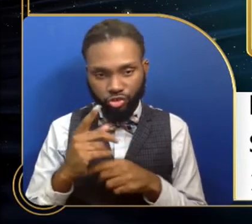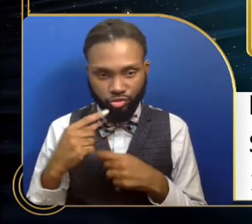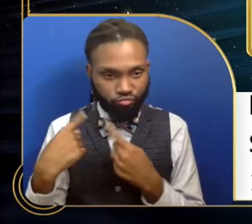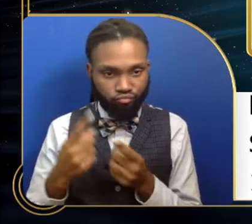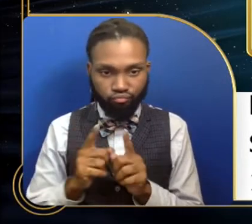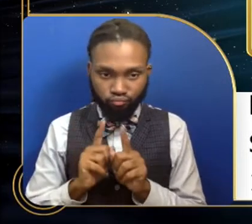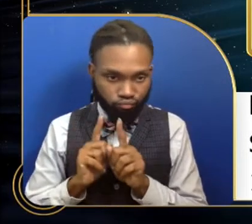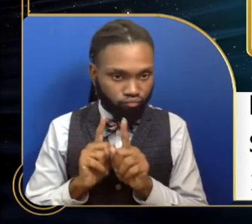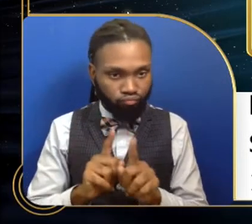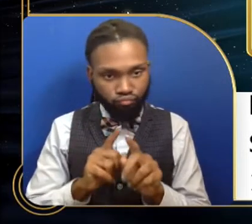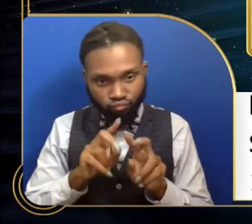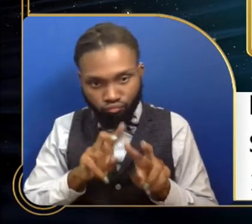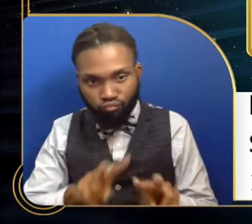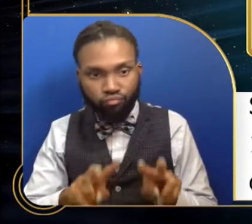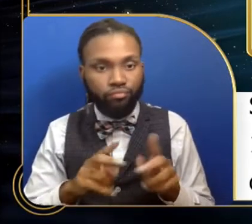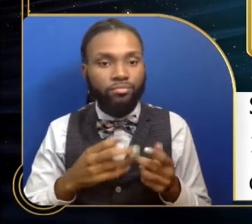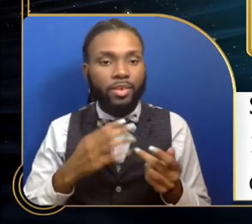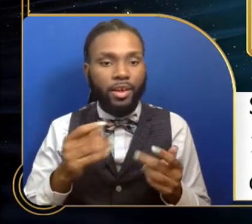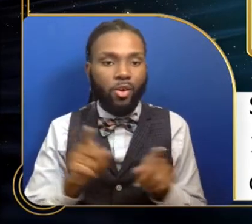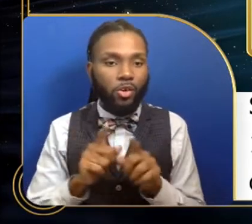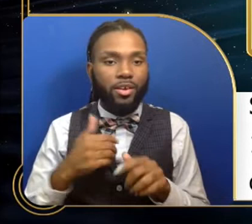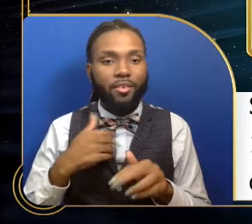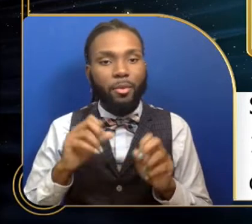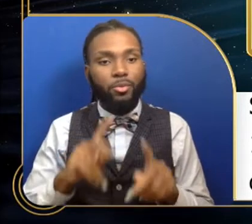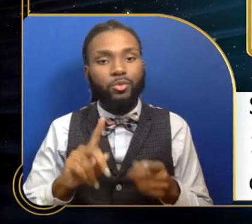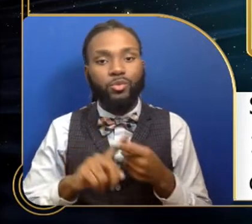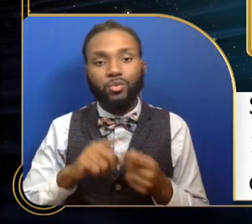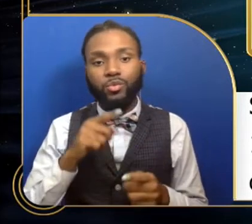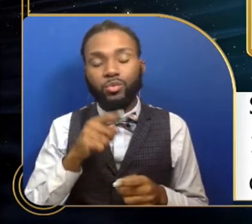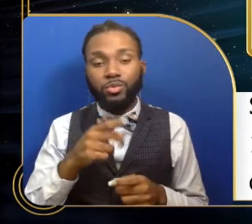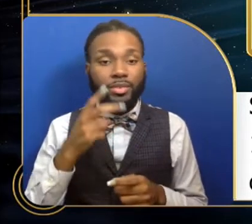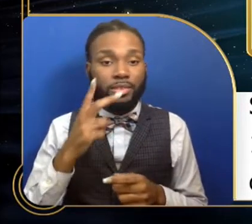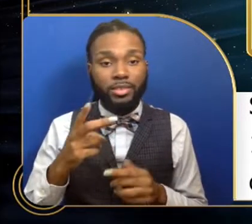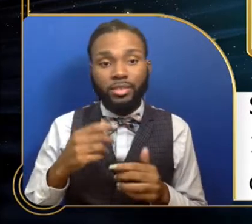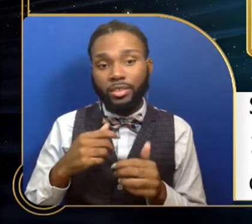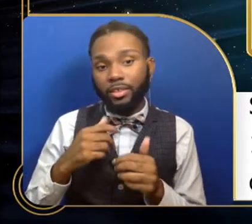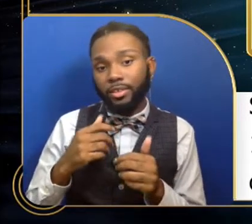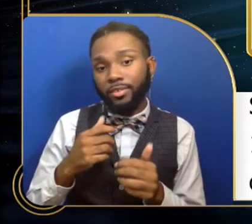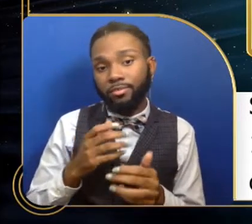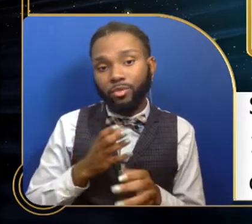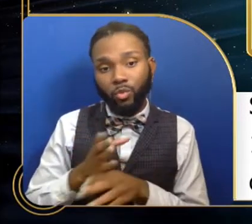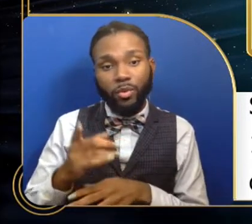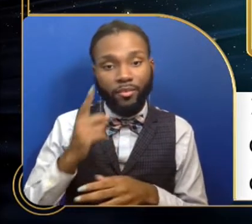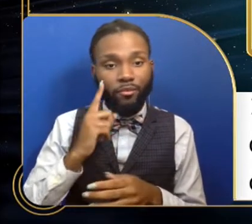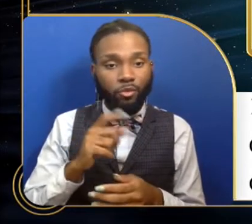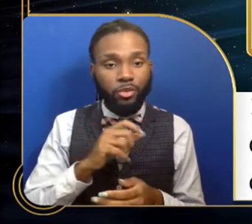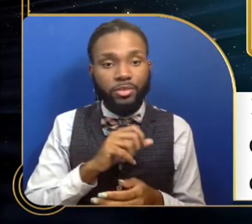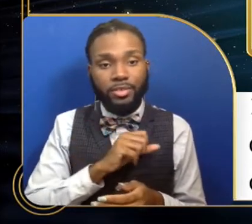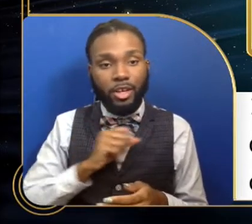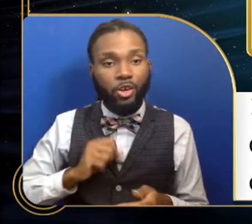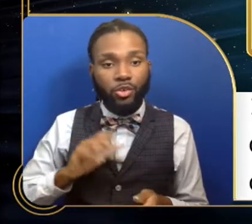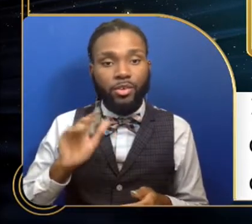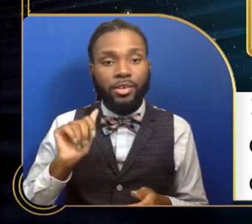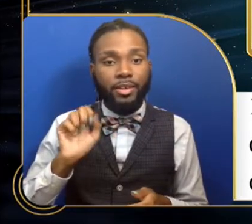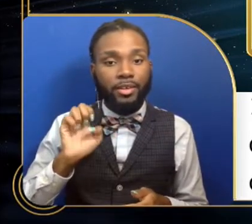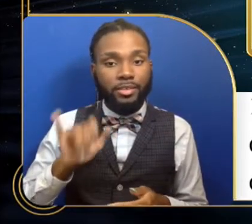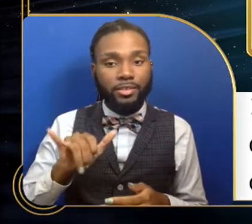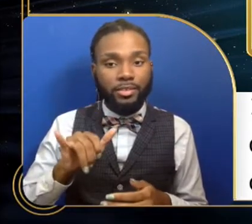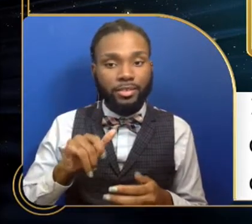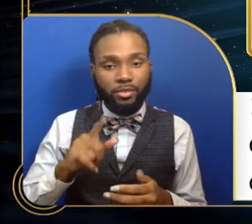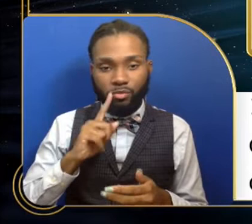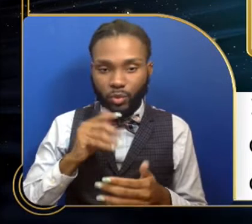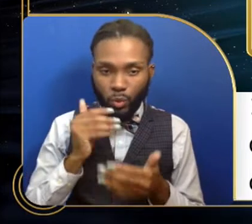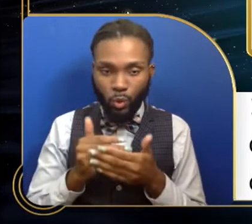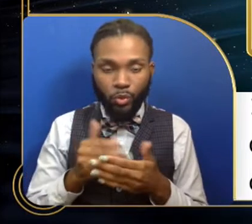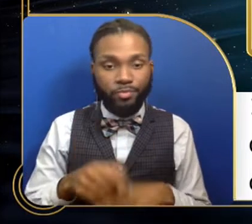the opportunity to follow the career of Senator Casey closely. The one thing that stands out about